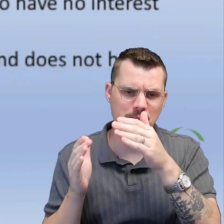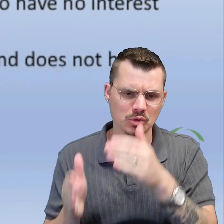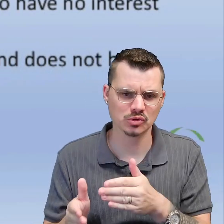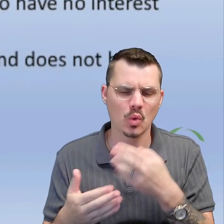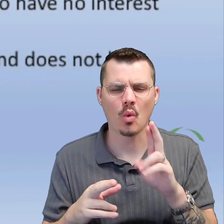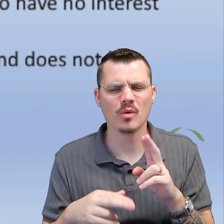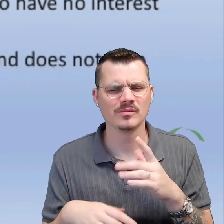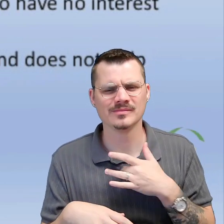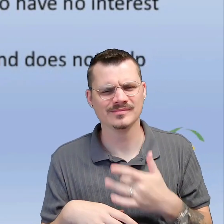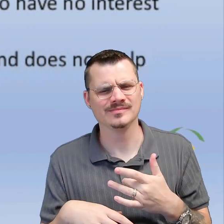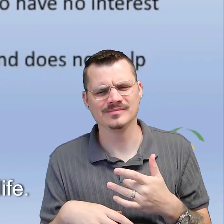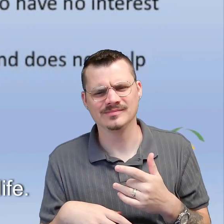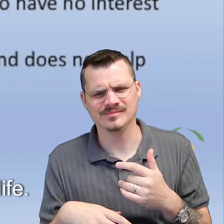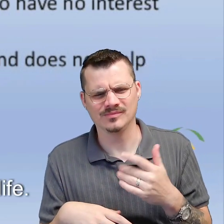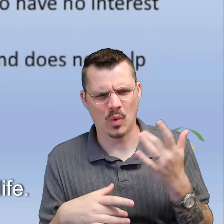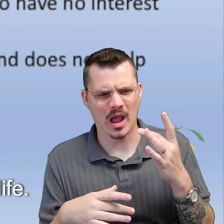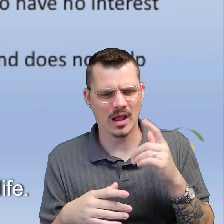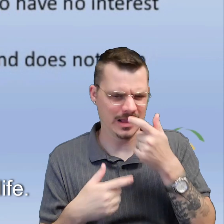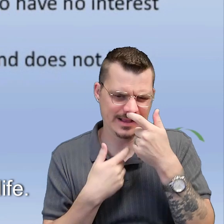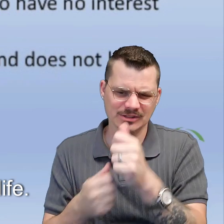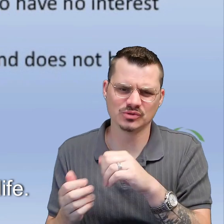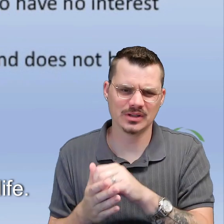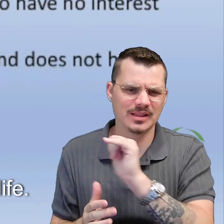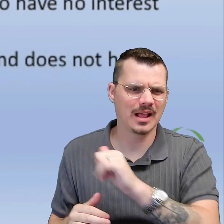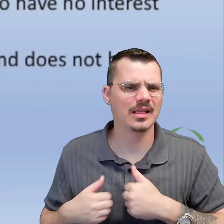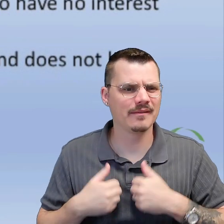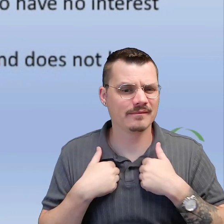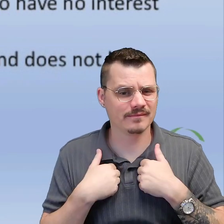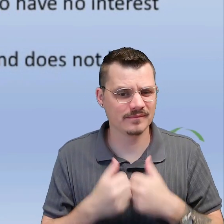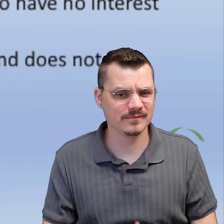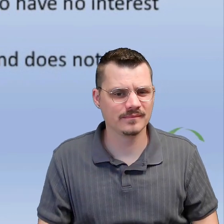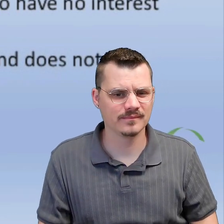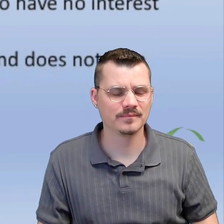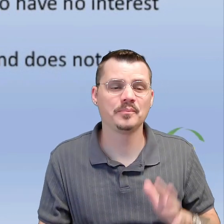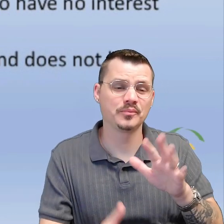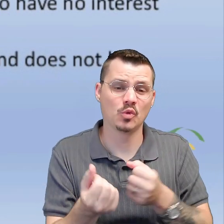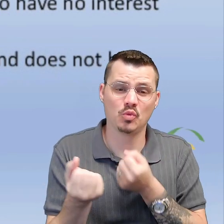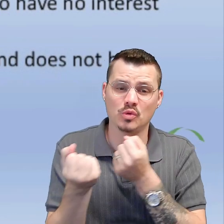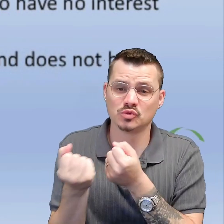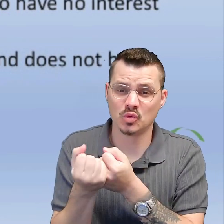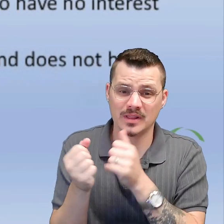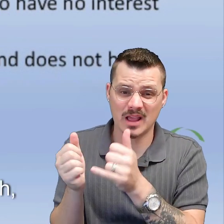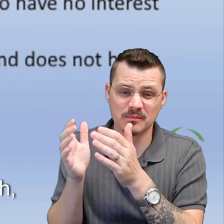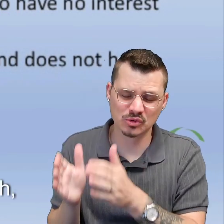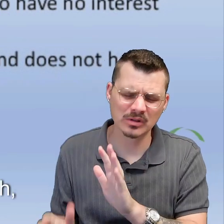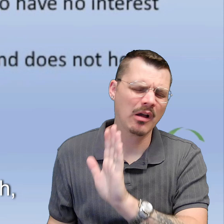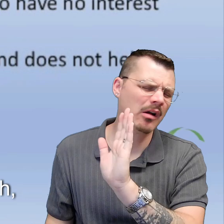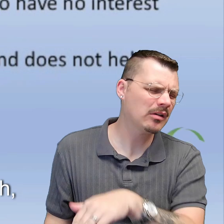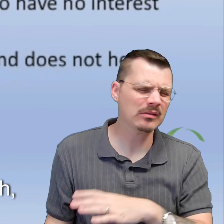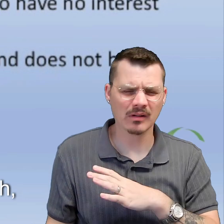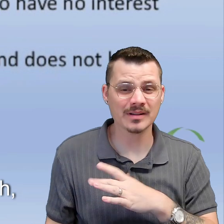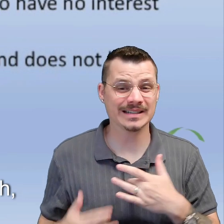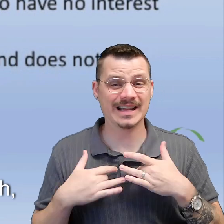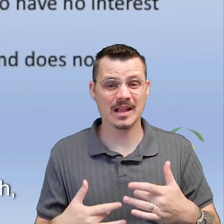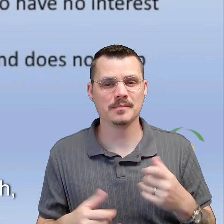very, very unlikely to have any interest in that person's life. Reassuring the person typically makes them